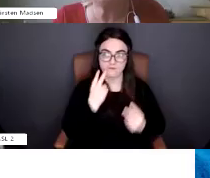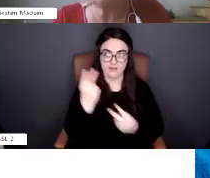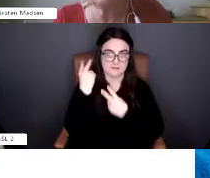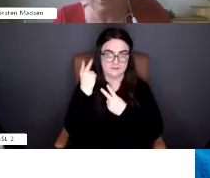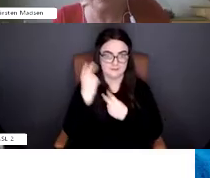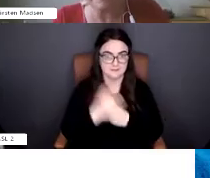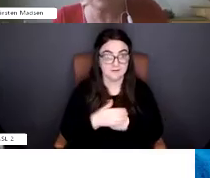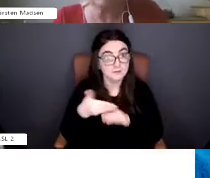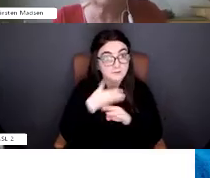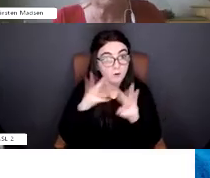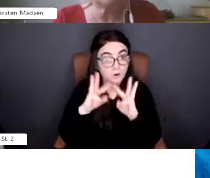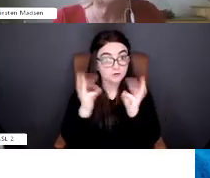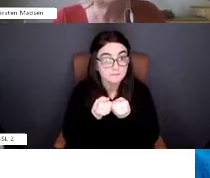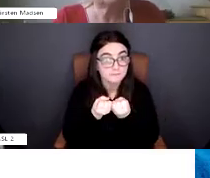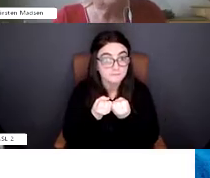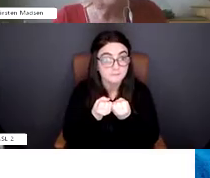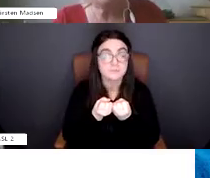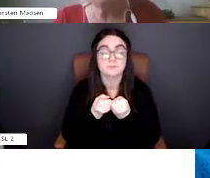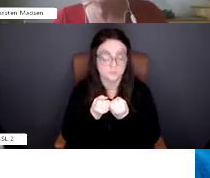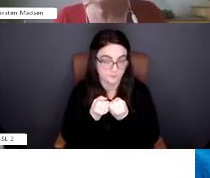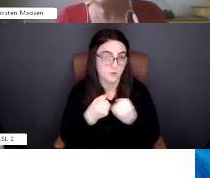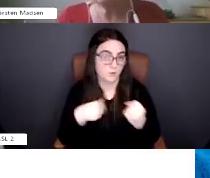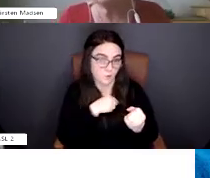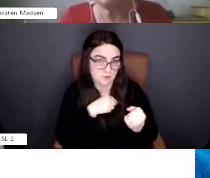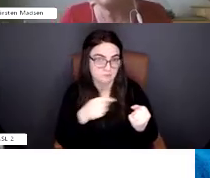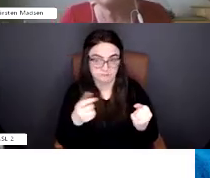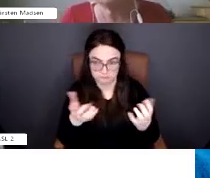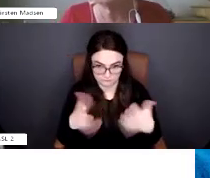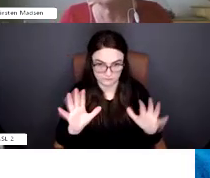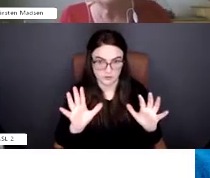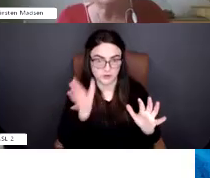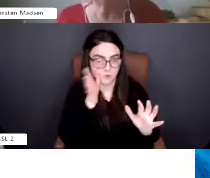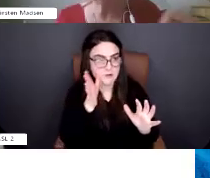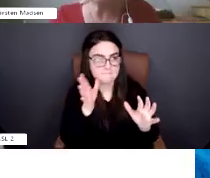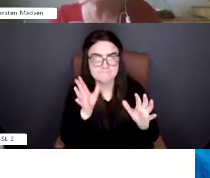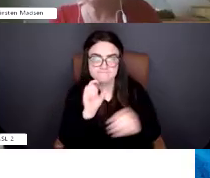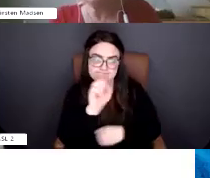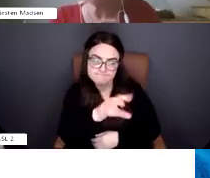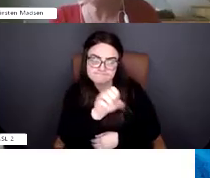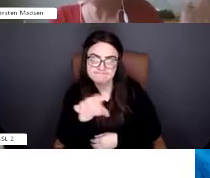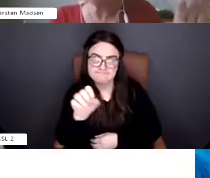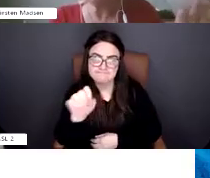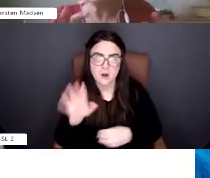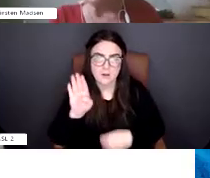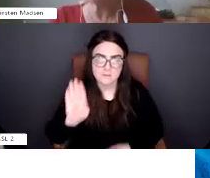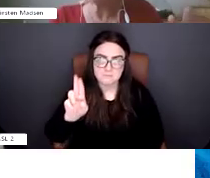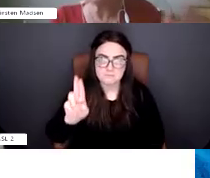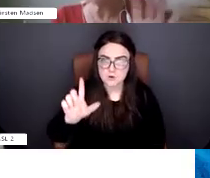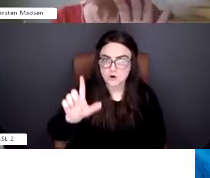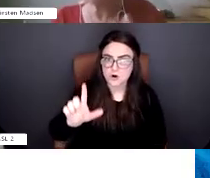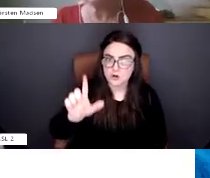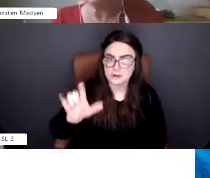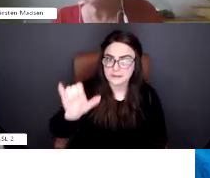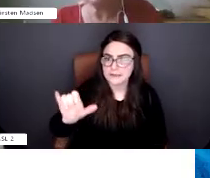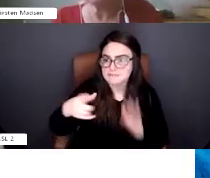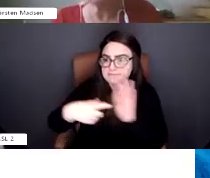on when we did our workshops, on what bullying actually is. And so we'd be using